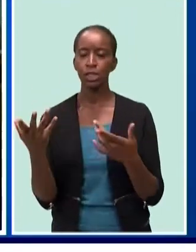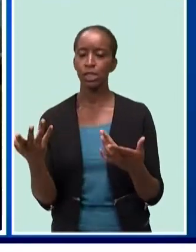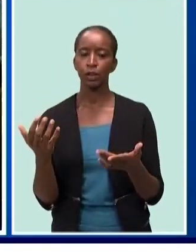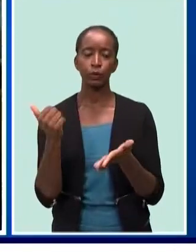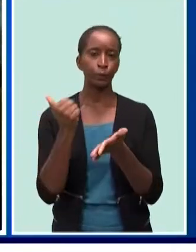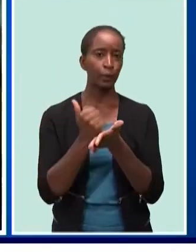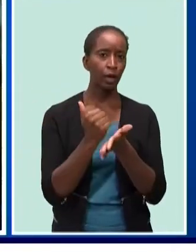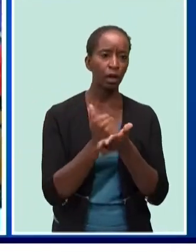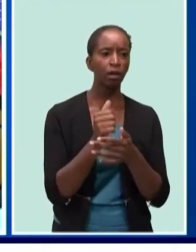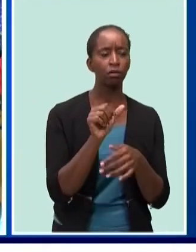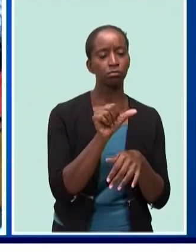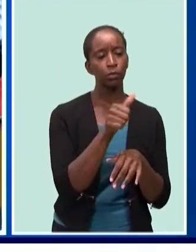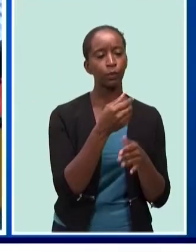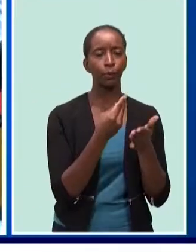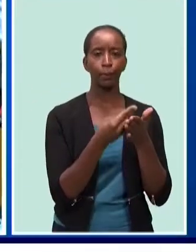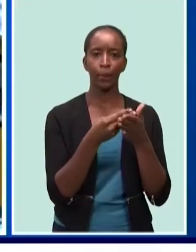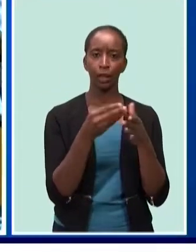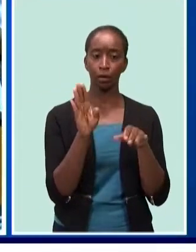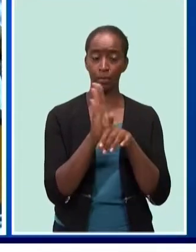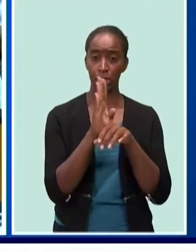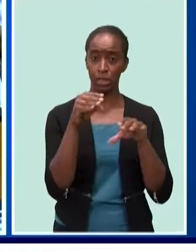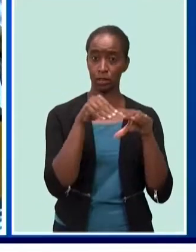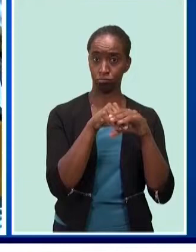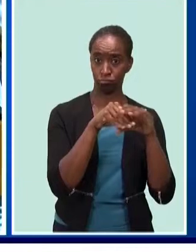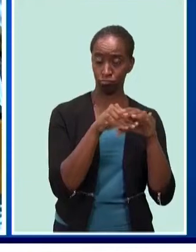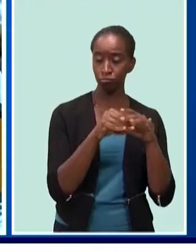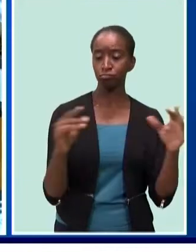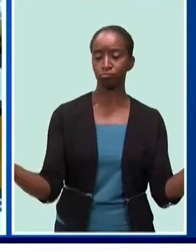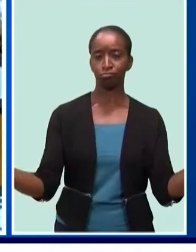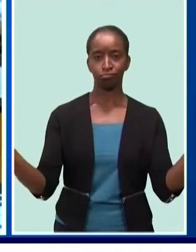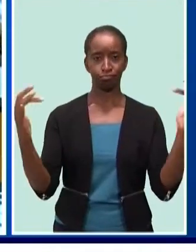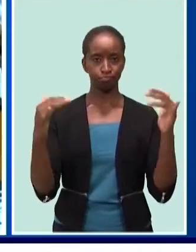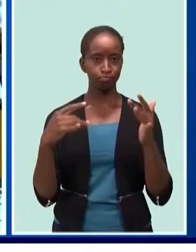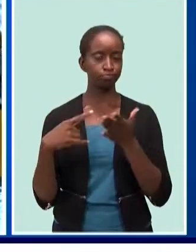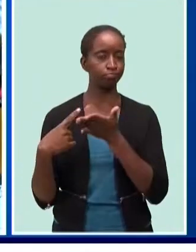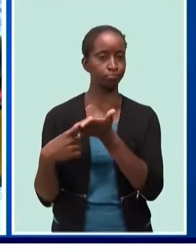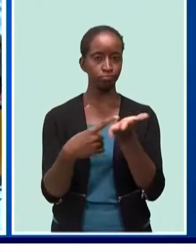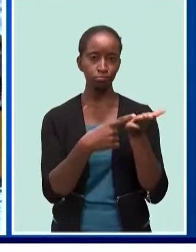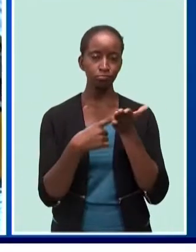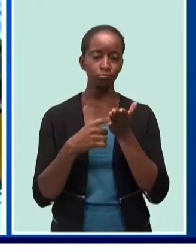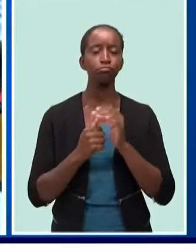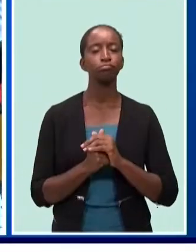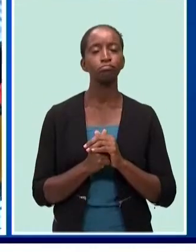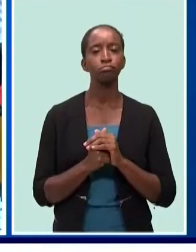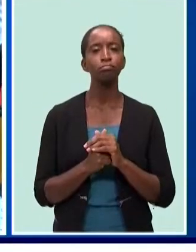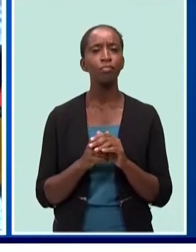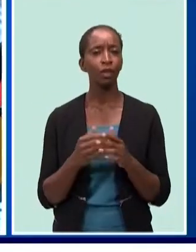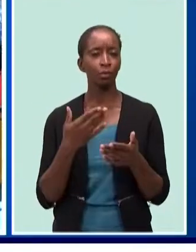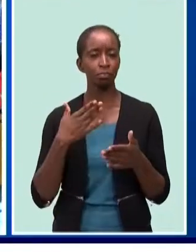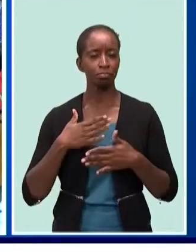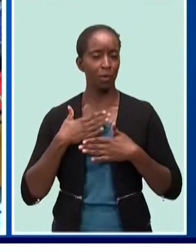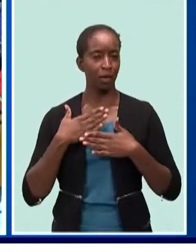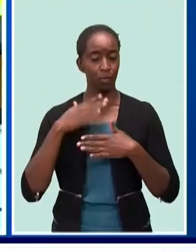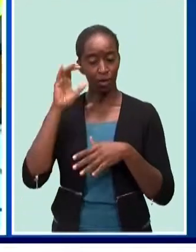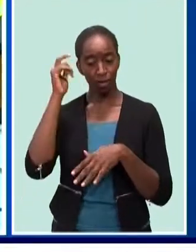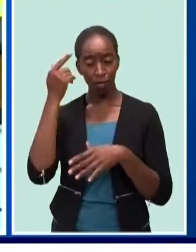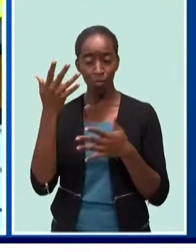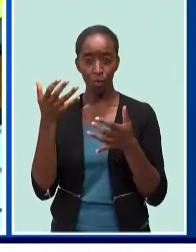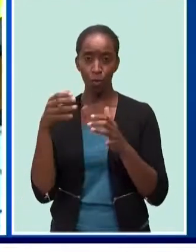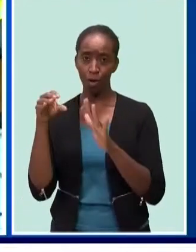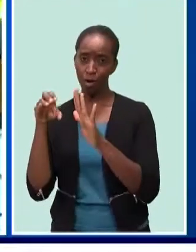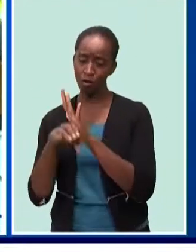Mr. Prescott says that the Chamber was also very pleased with government's efforts to address crime and violence, as well as pushing the efficient use of